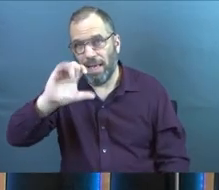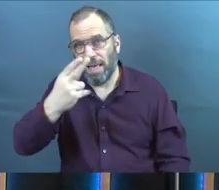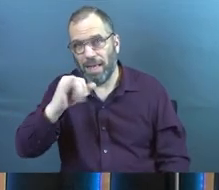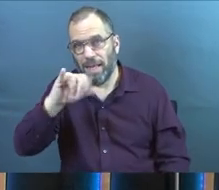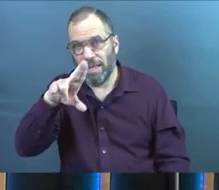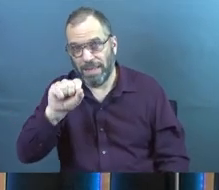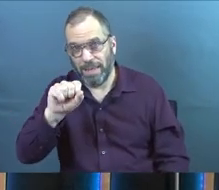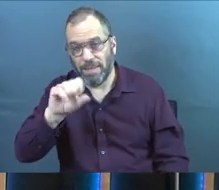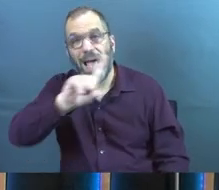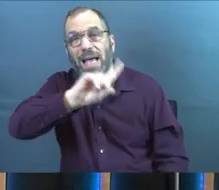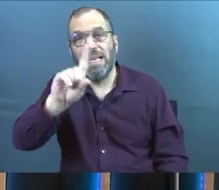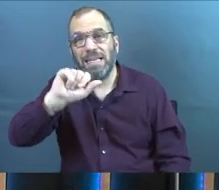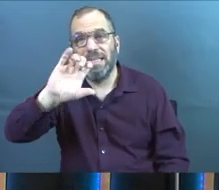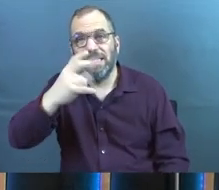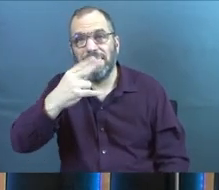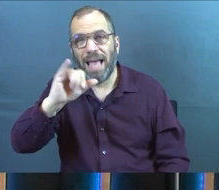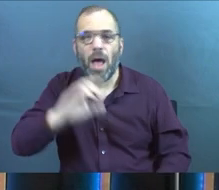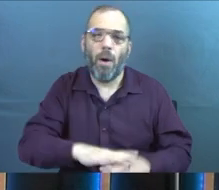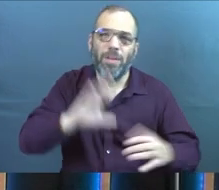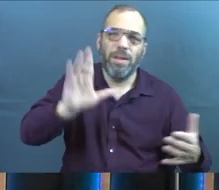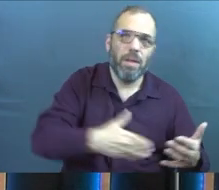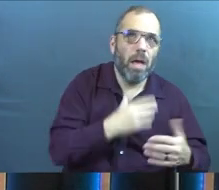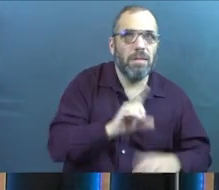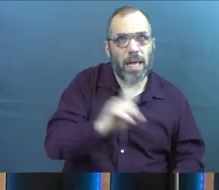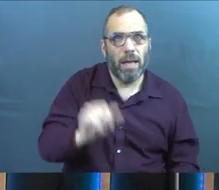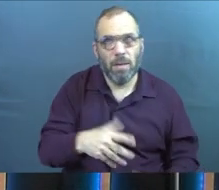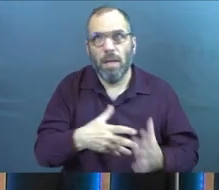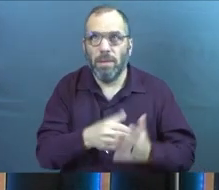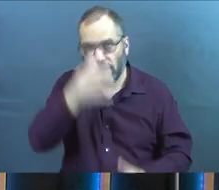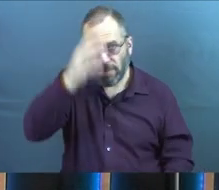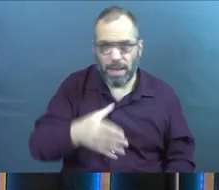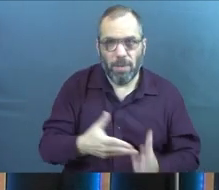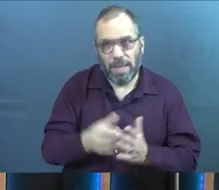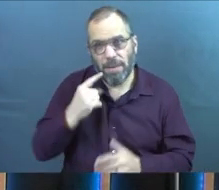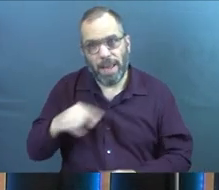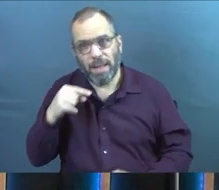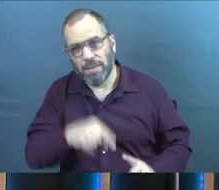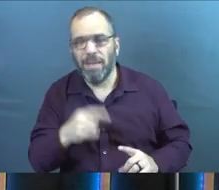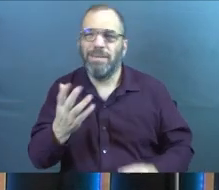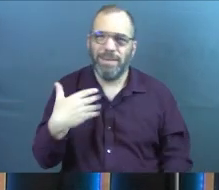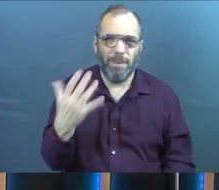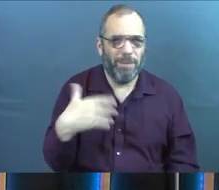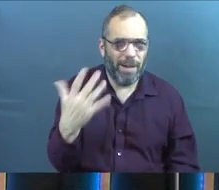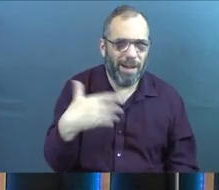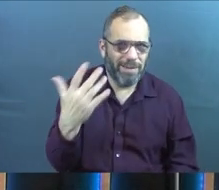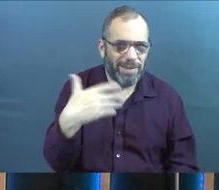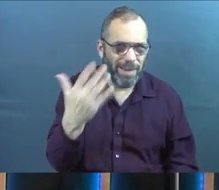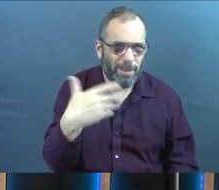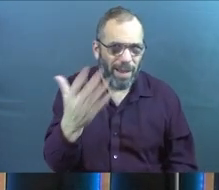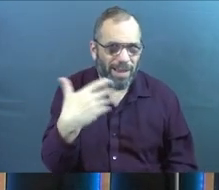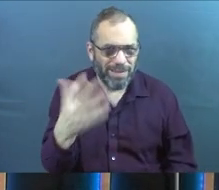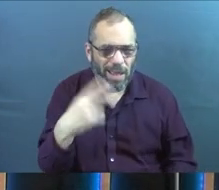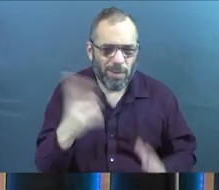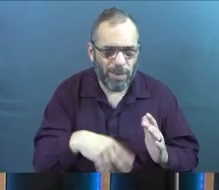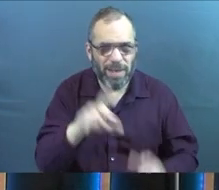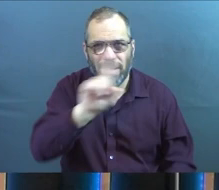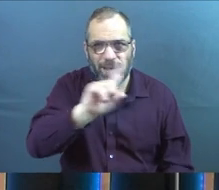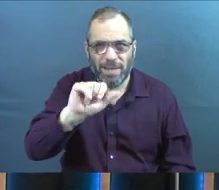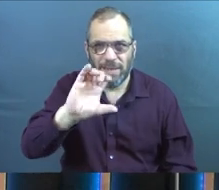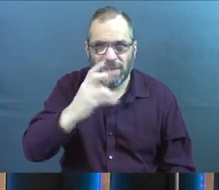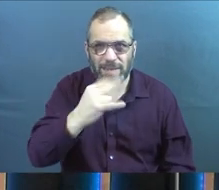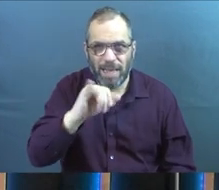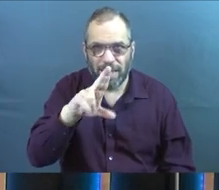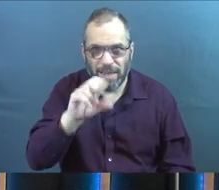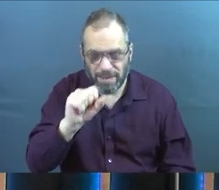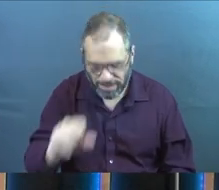has heard of Zacchaeus, right? Come on, the song is already coming. Zacchaeus was a wee little man was he. Come on, we're getting after it. We're going to read about Zacchaeus, if you don't know who he